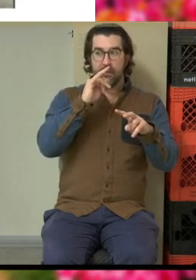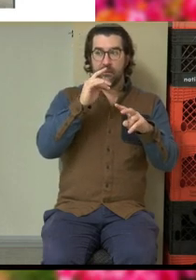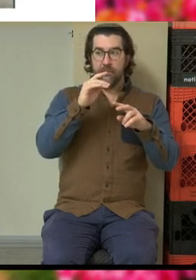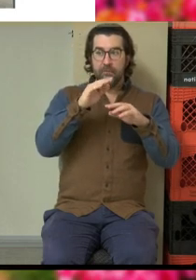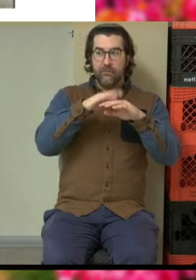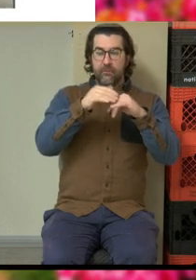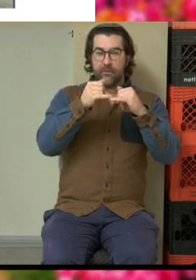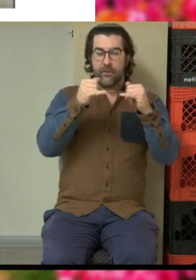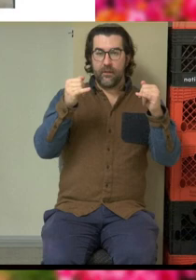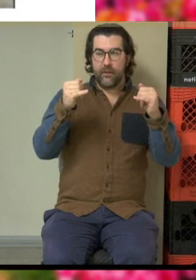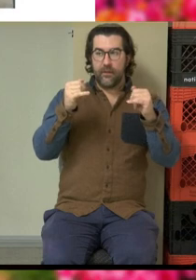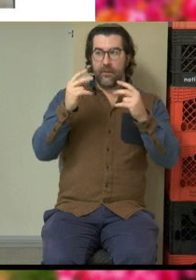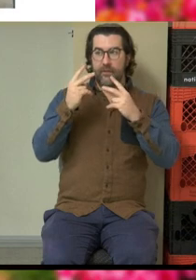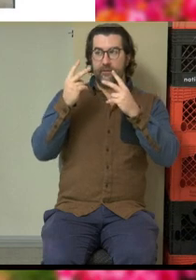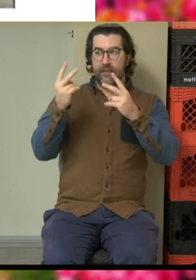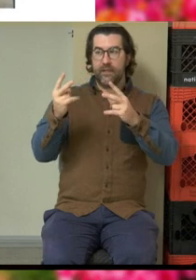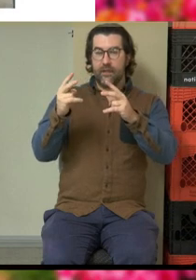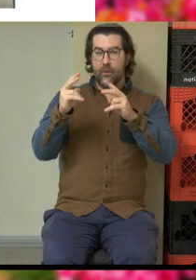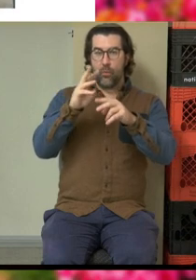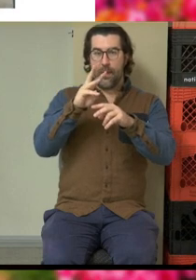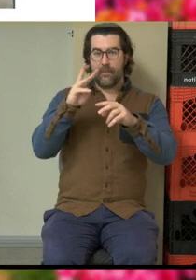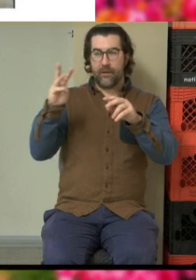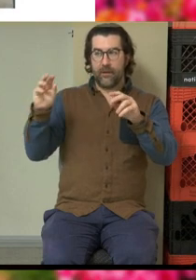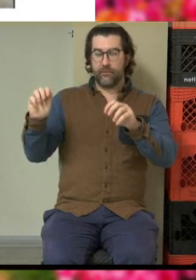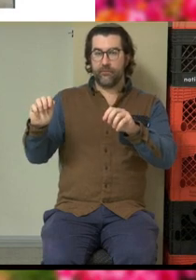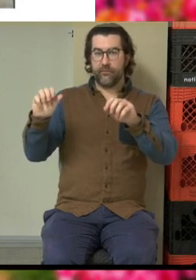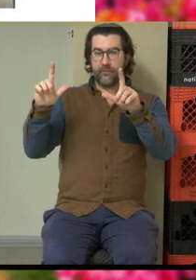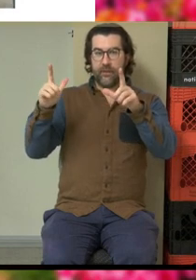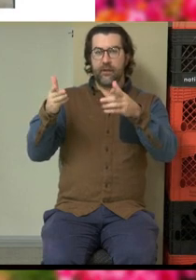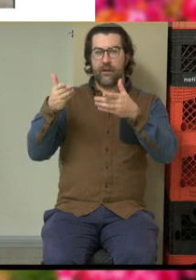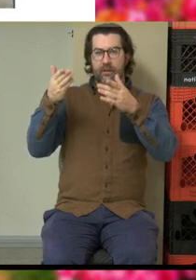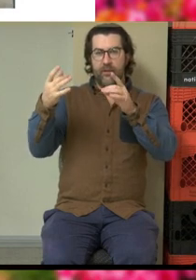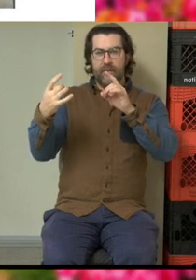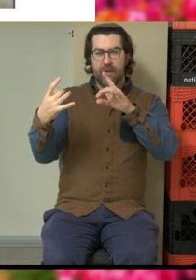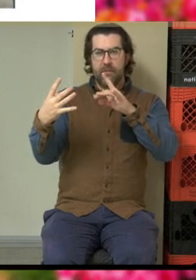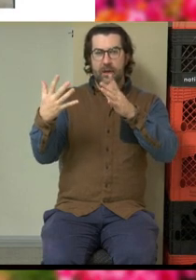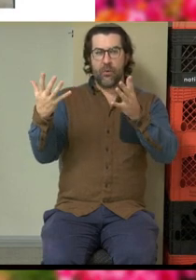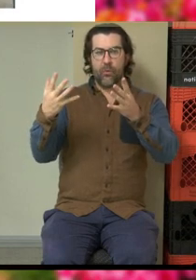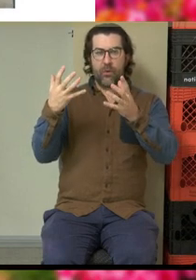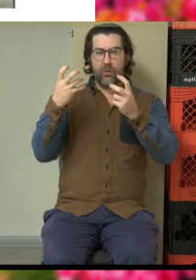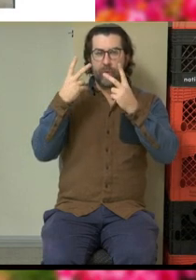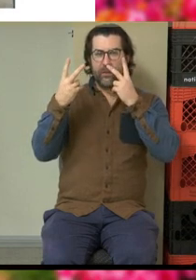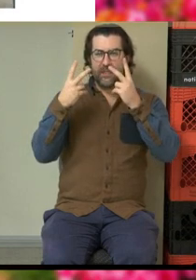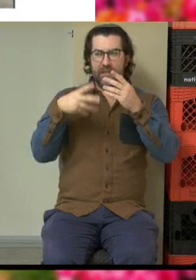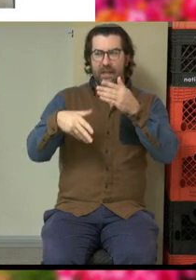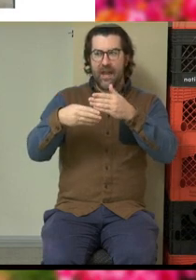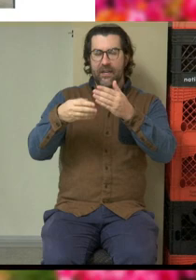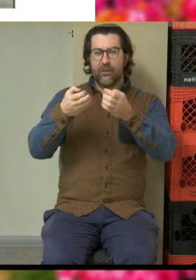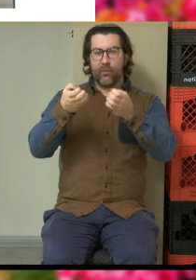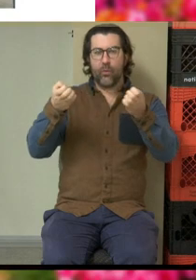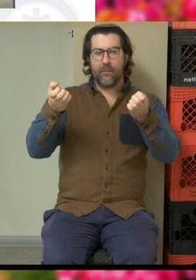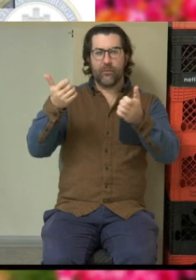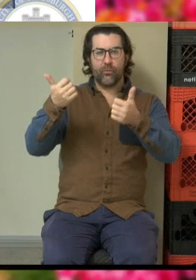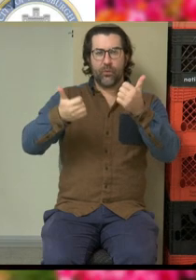Engage page, please go there and give us some feedback on the types of equipment you want to see in the playground.